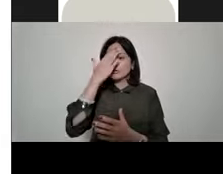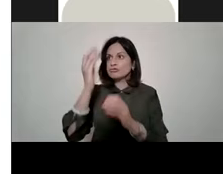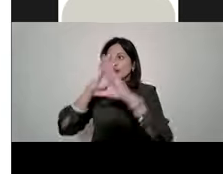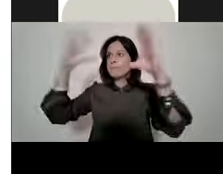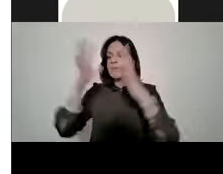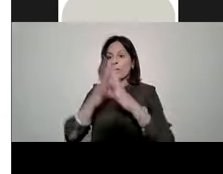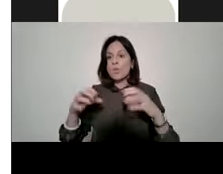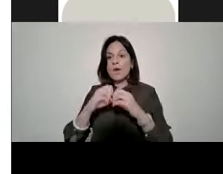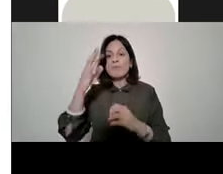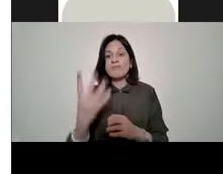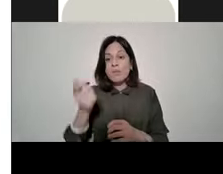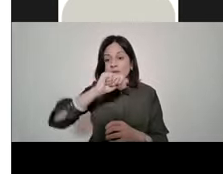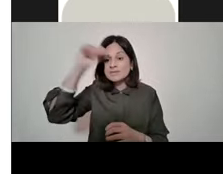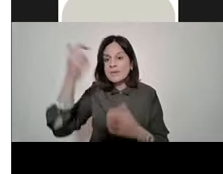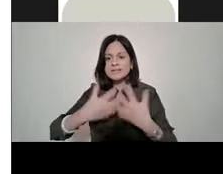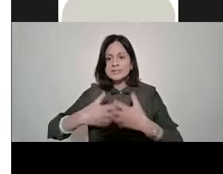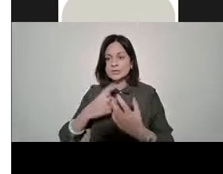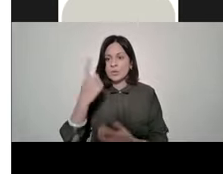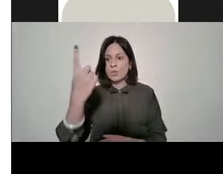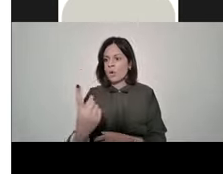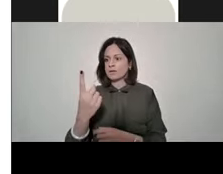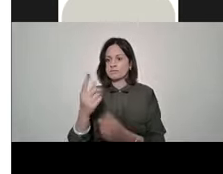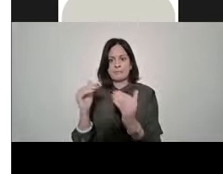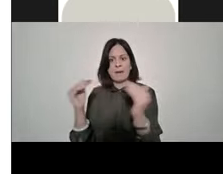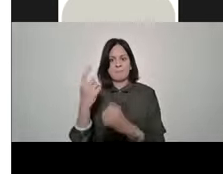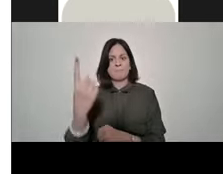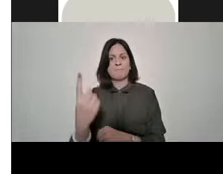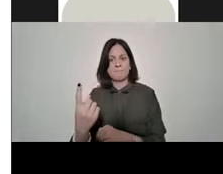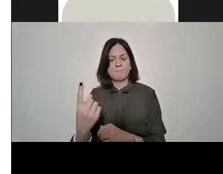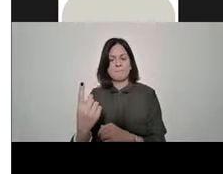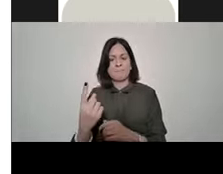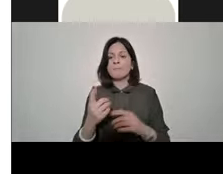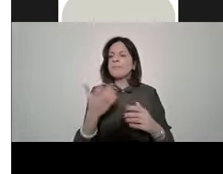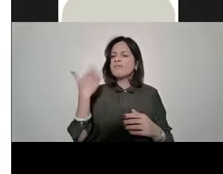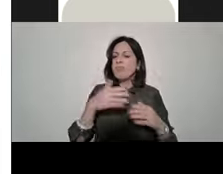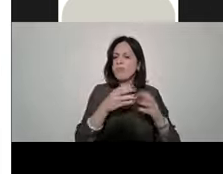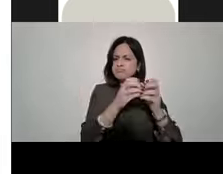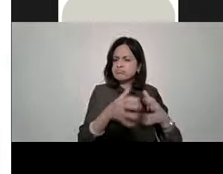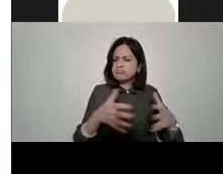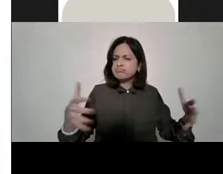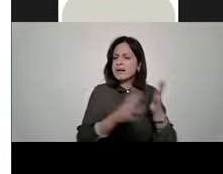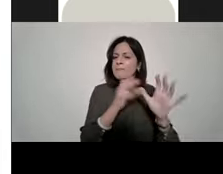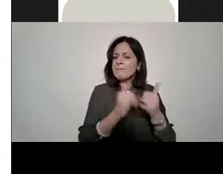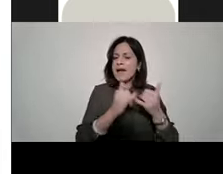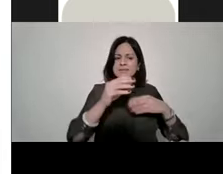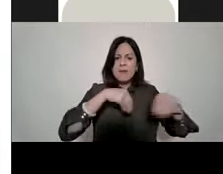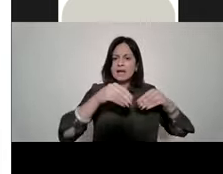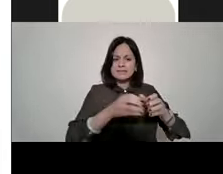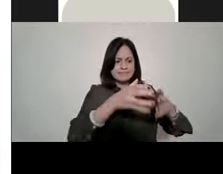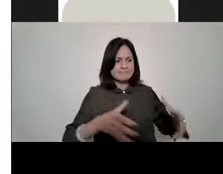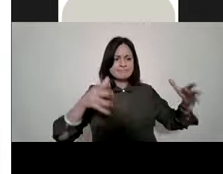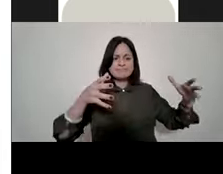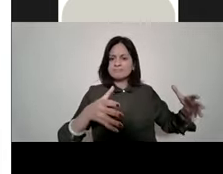and smart technology. So for instance, where mass marketing was the thing